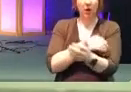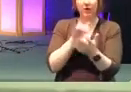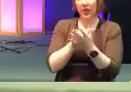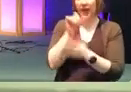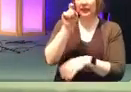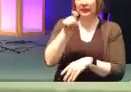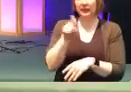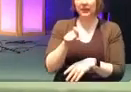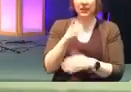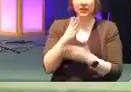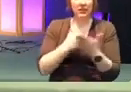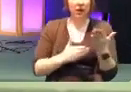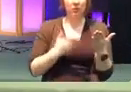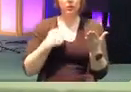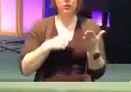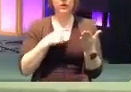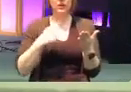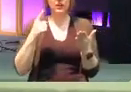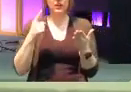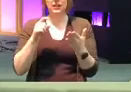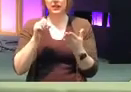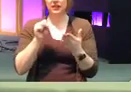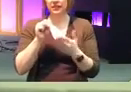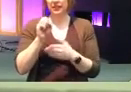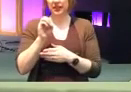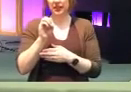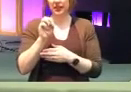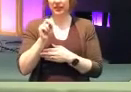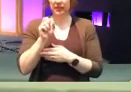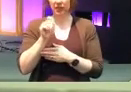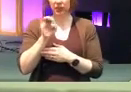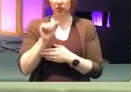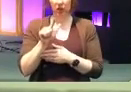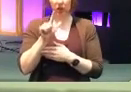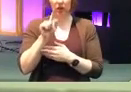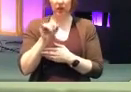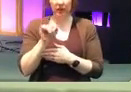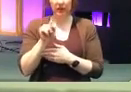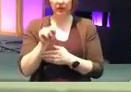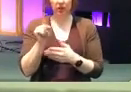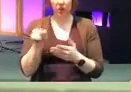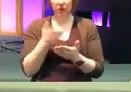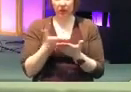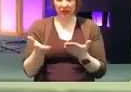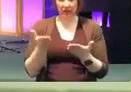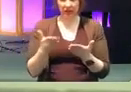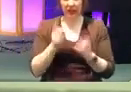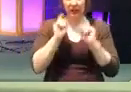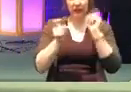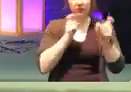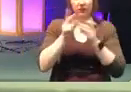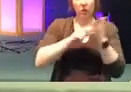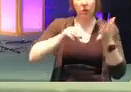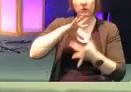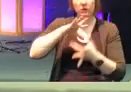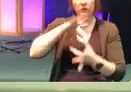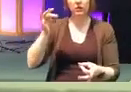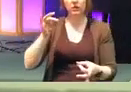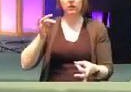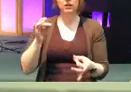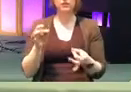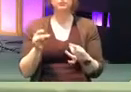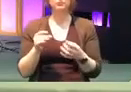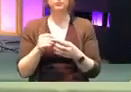And some, we would refer to them as cessationalists. They would say that those things in the Holy Spirit, the gifts of the Holy Spirit, the manifestations of the Holy